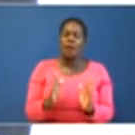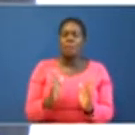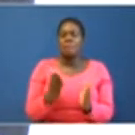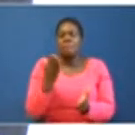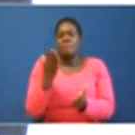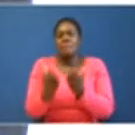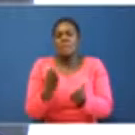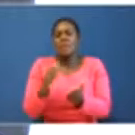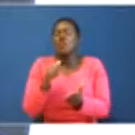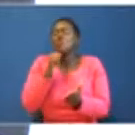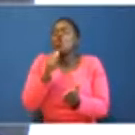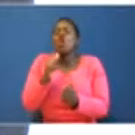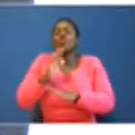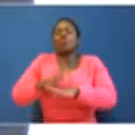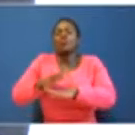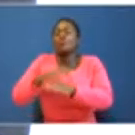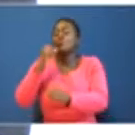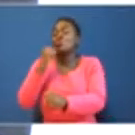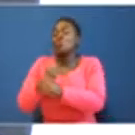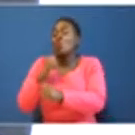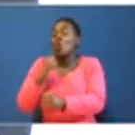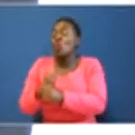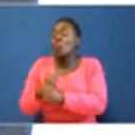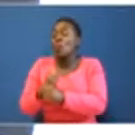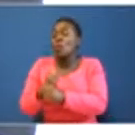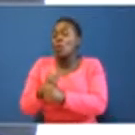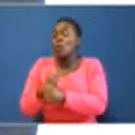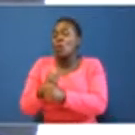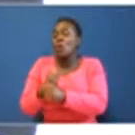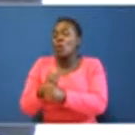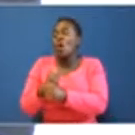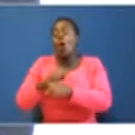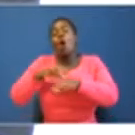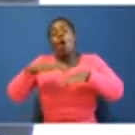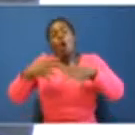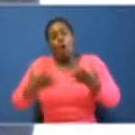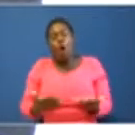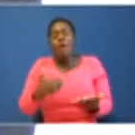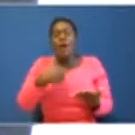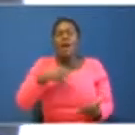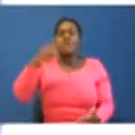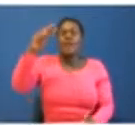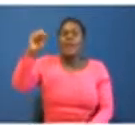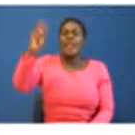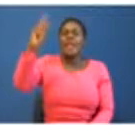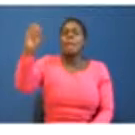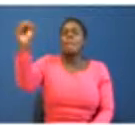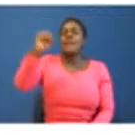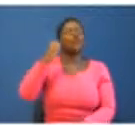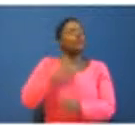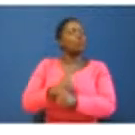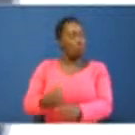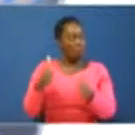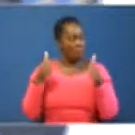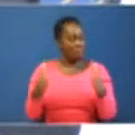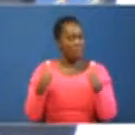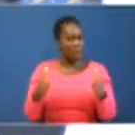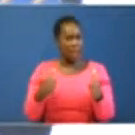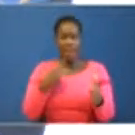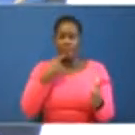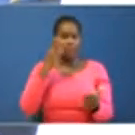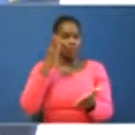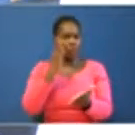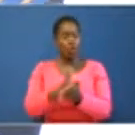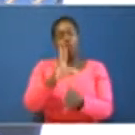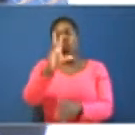probably was not doing a very good job he would rather have nms who have done something but i can tell